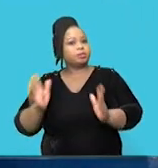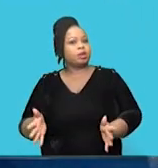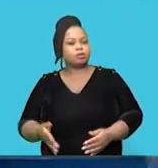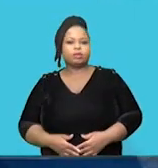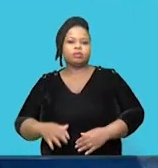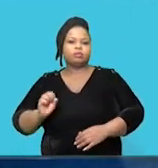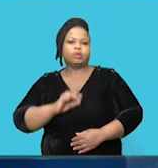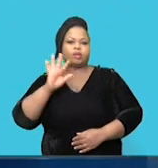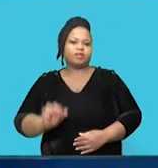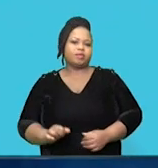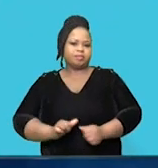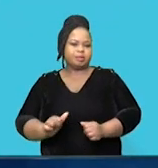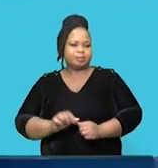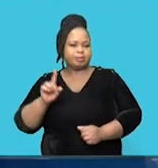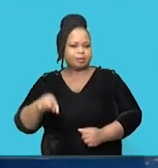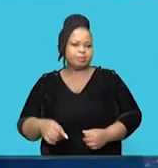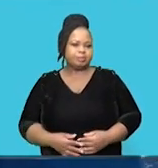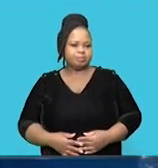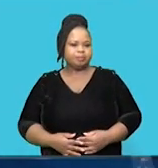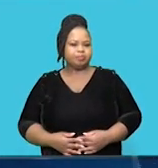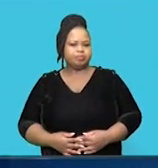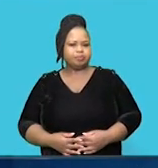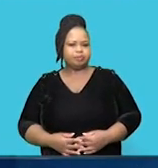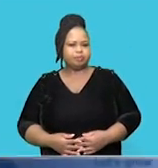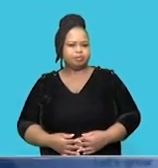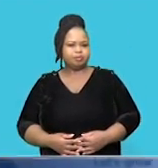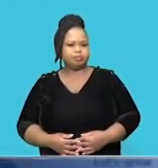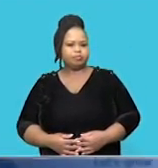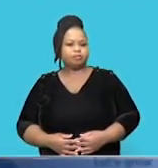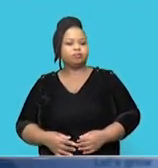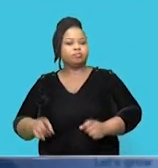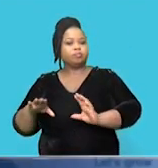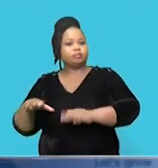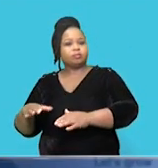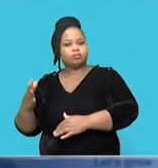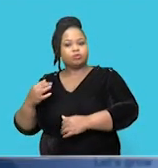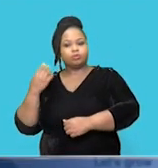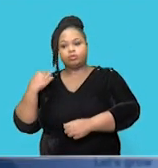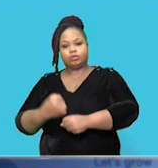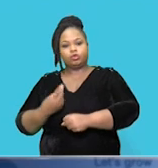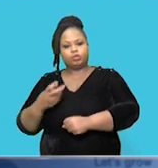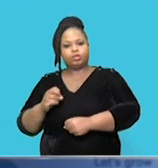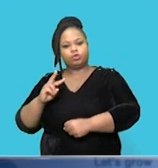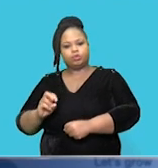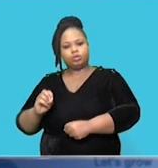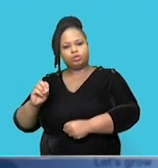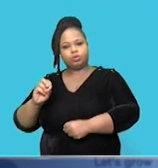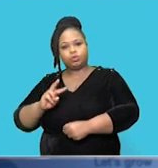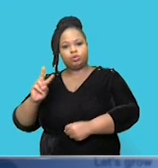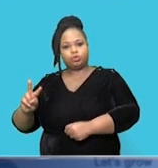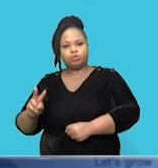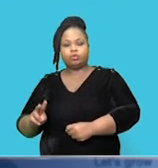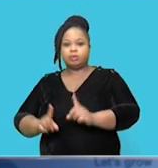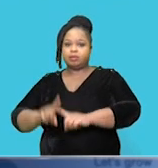better South Africa. Goodwill or the class of 2022 push you to